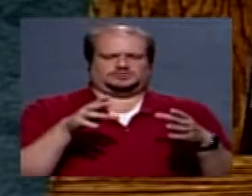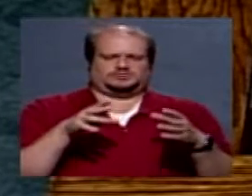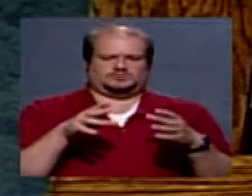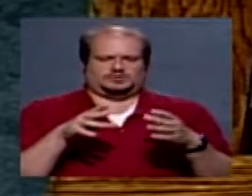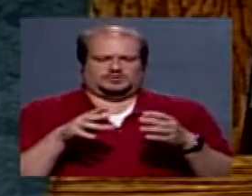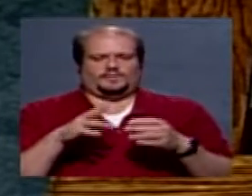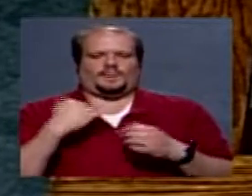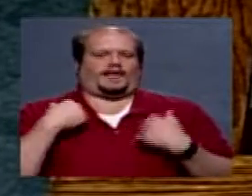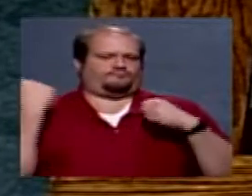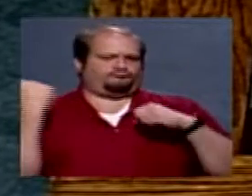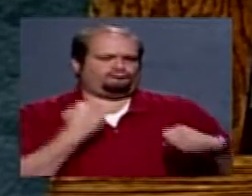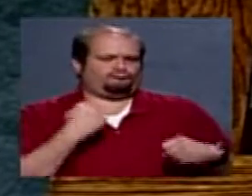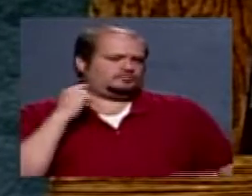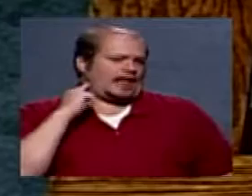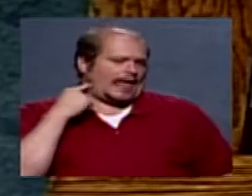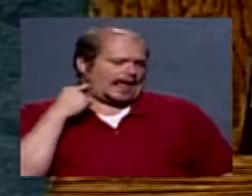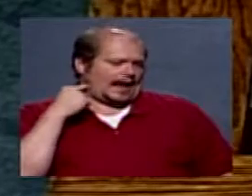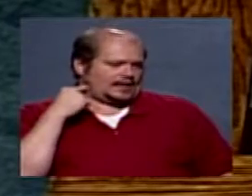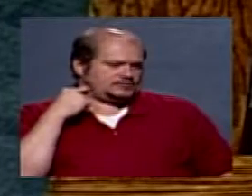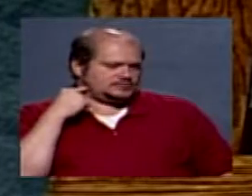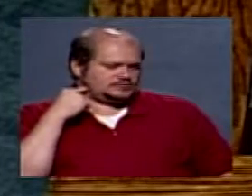for their project.